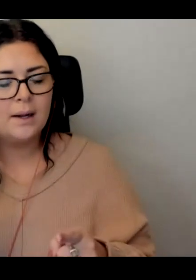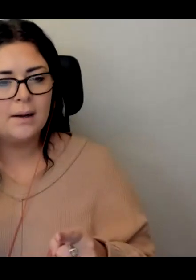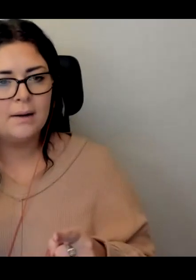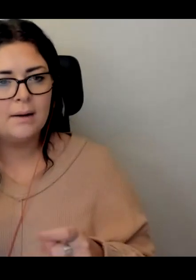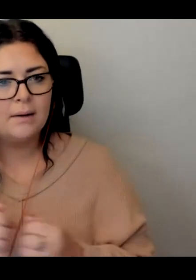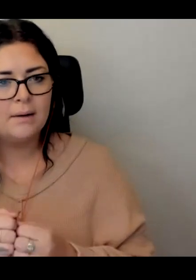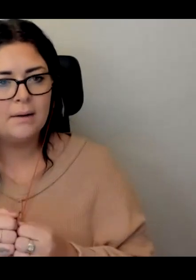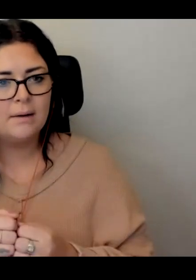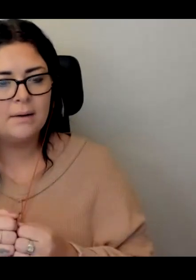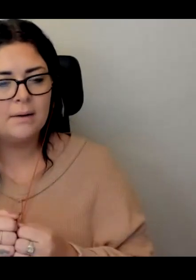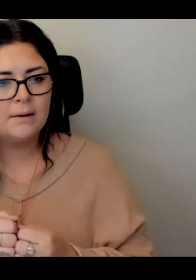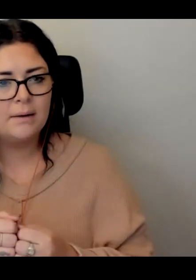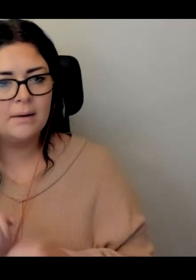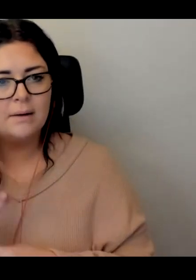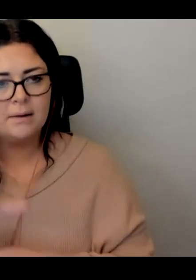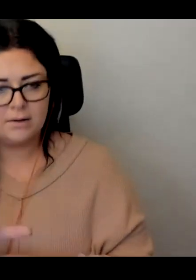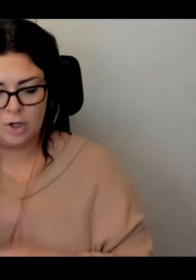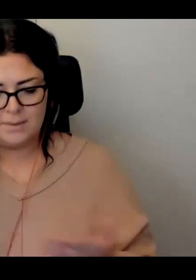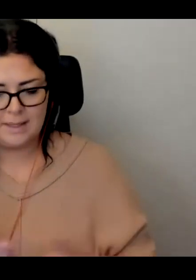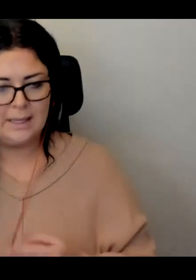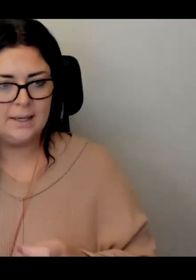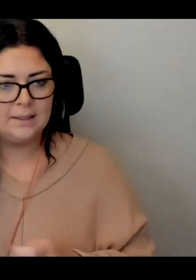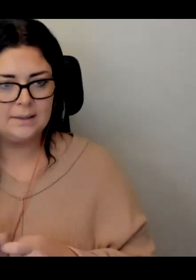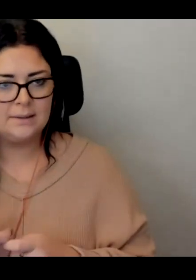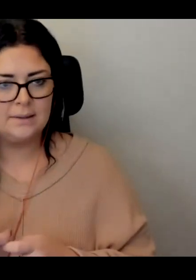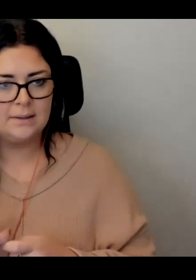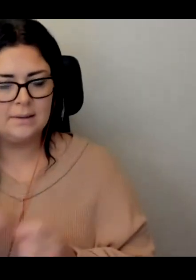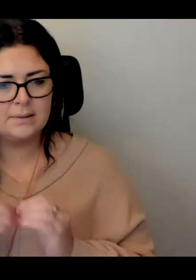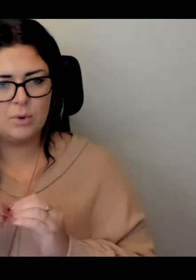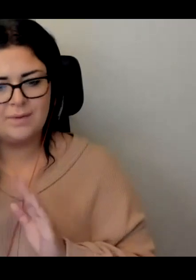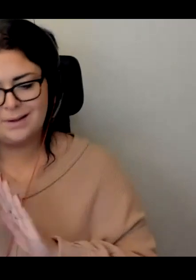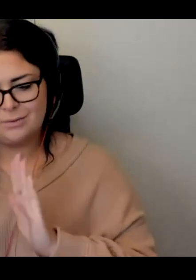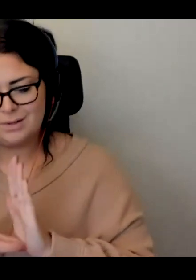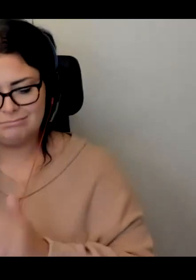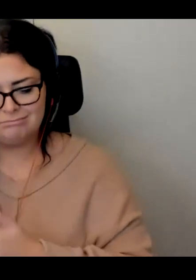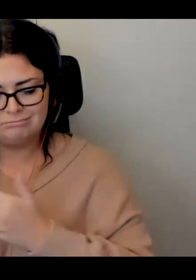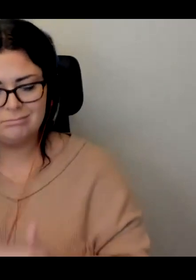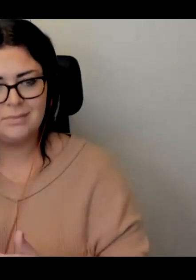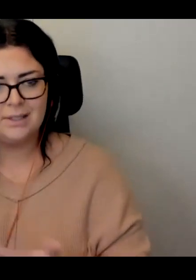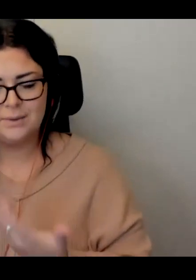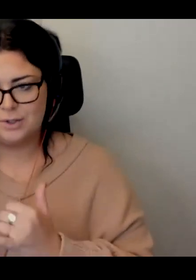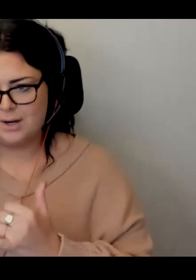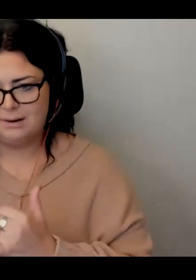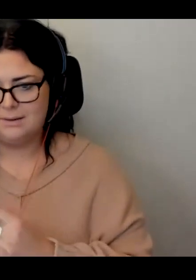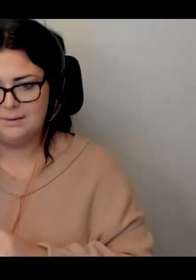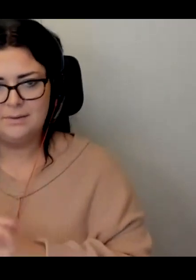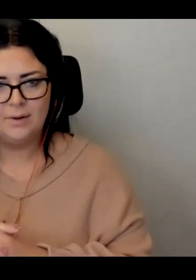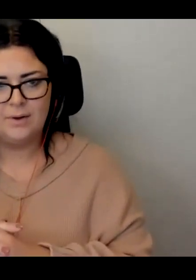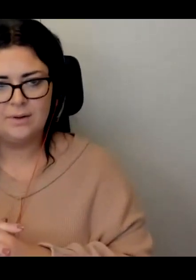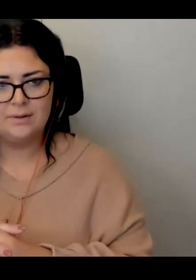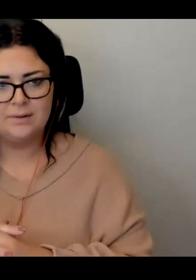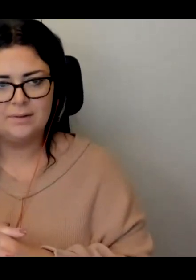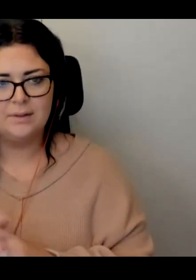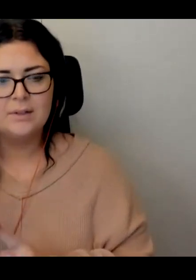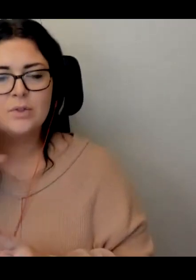now. Common law here is a little bit, it's a registered process here, and we're actually trying to go through that. I was admitted into the country